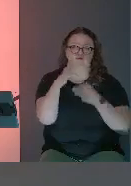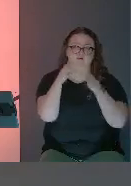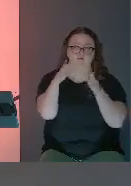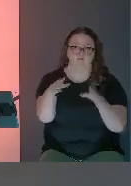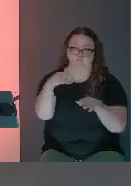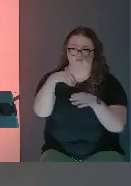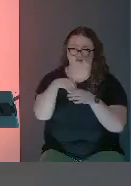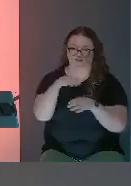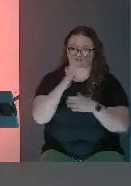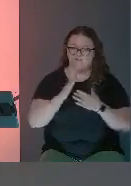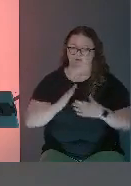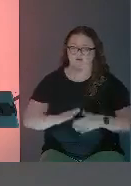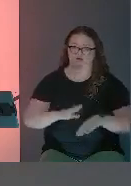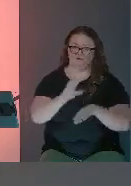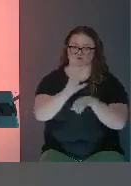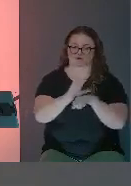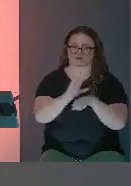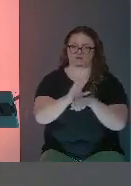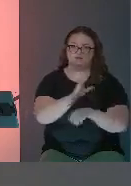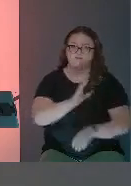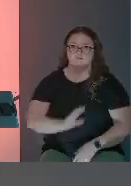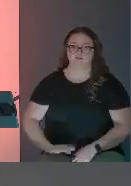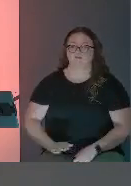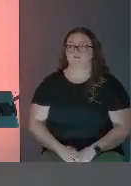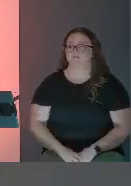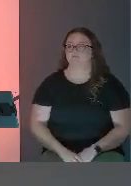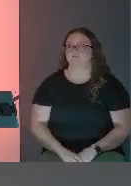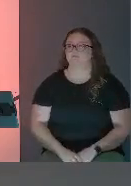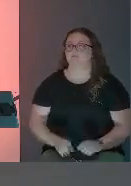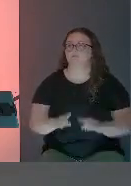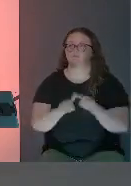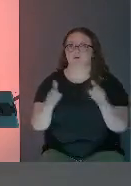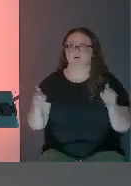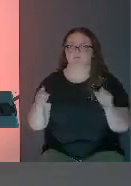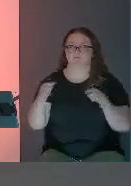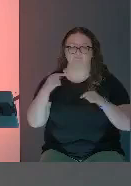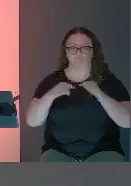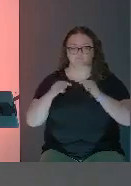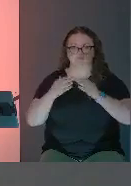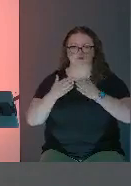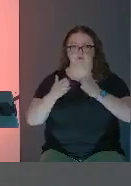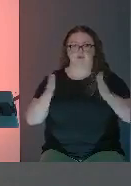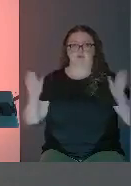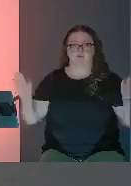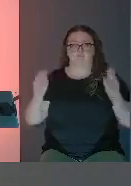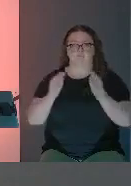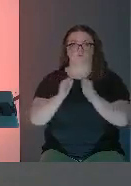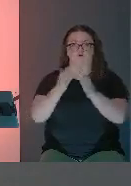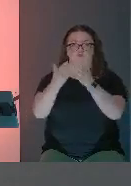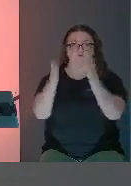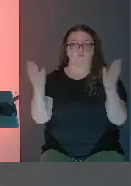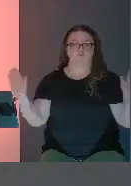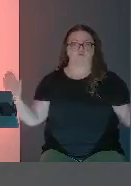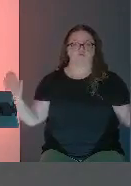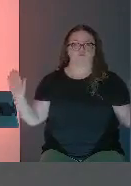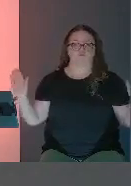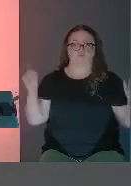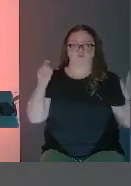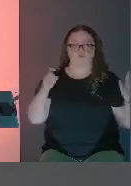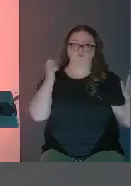Christ. But I want to kind of take a step back and broaden the scope a little bit, because it's important that we understand,